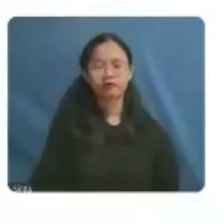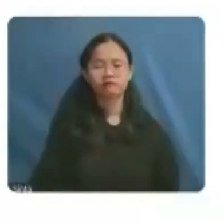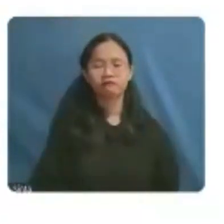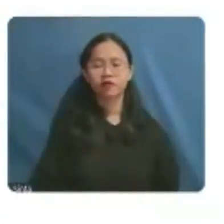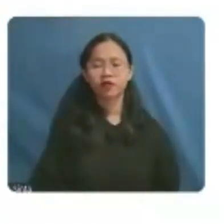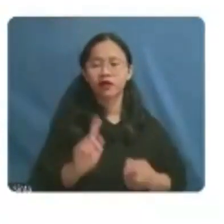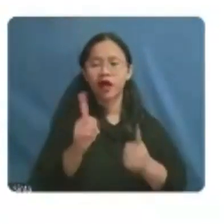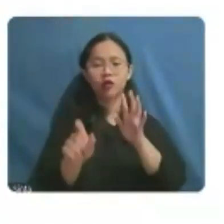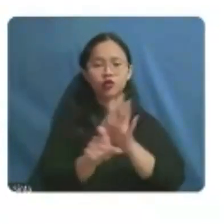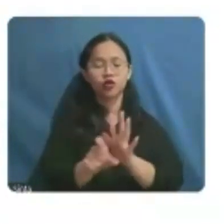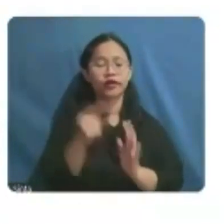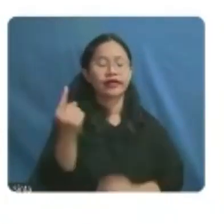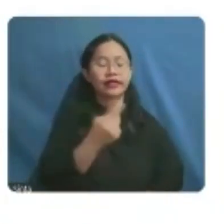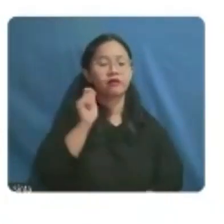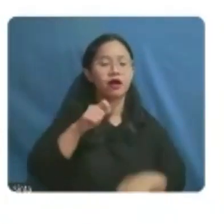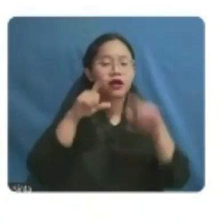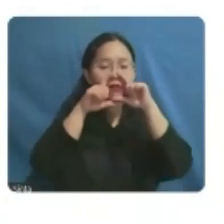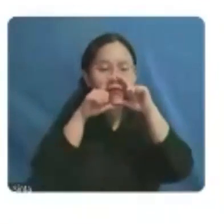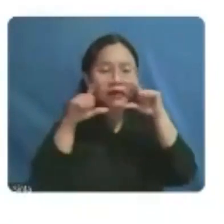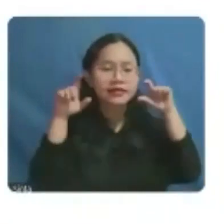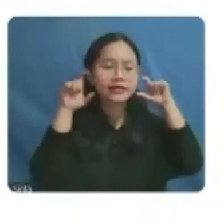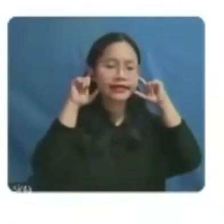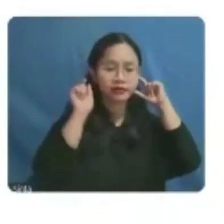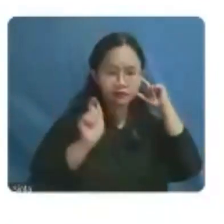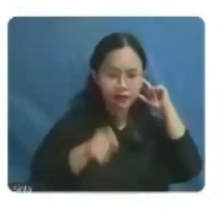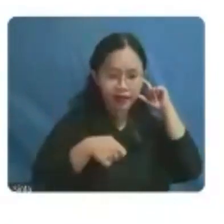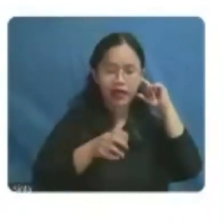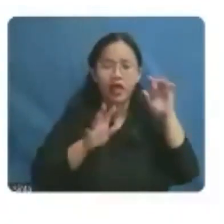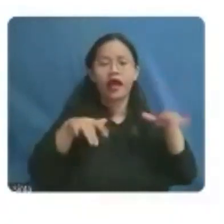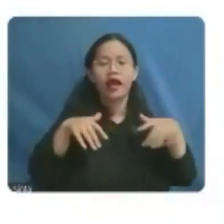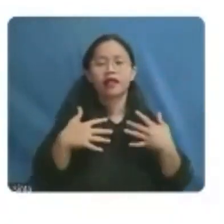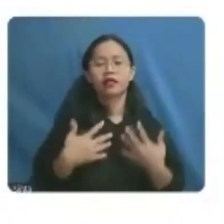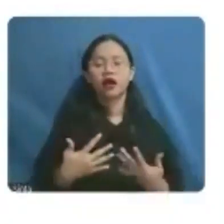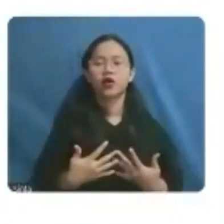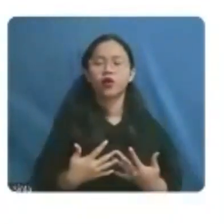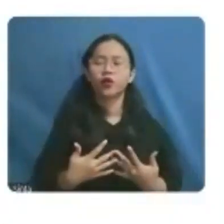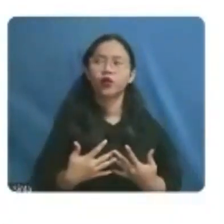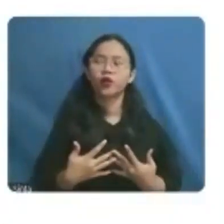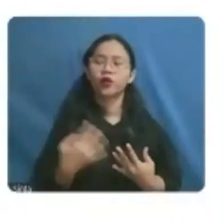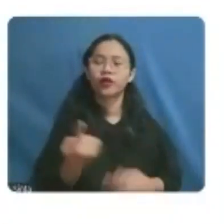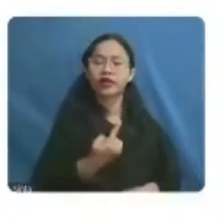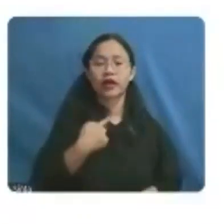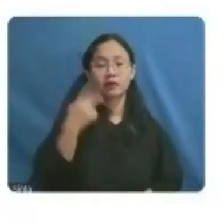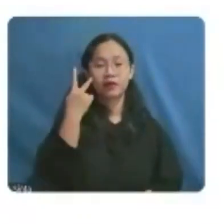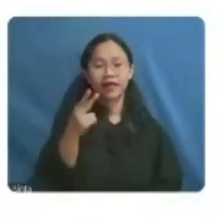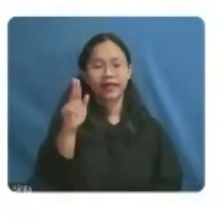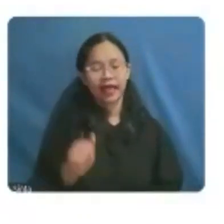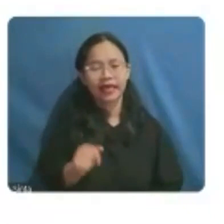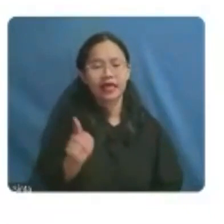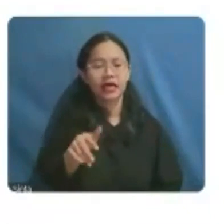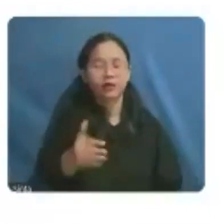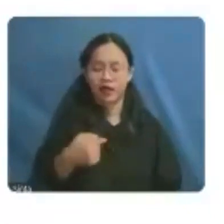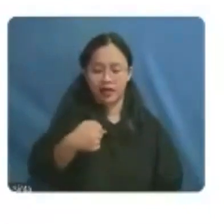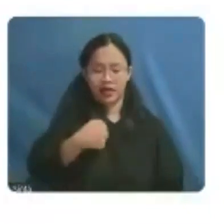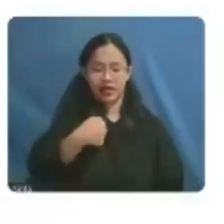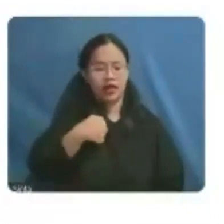transportation options, these are all things that most people would not be able to do in a sustained way. And